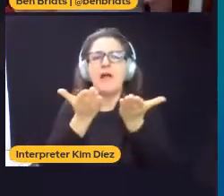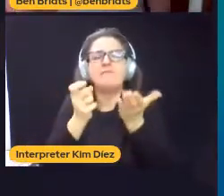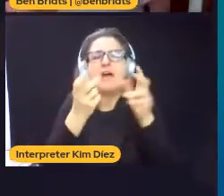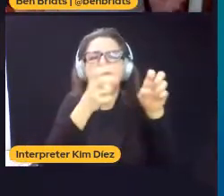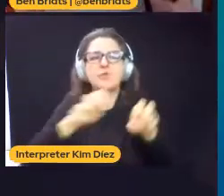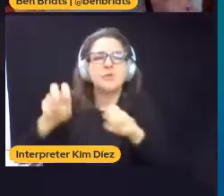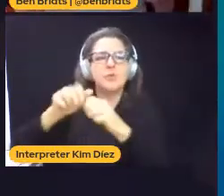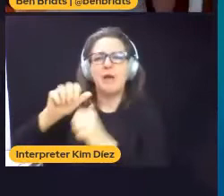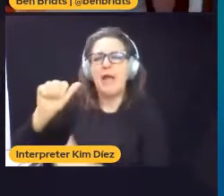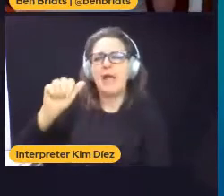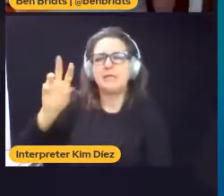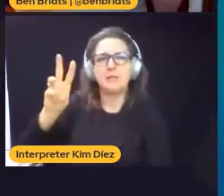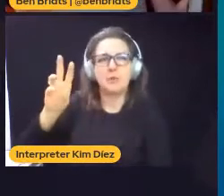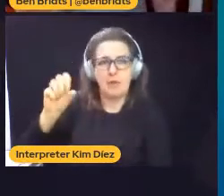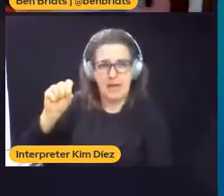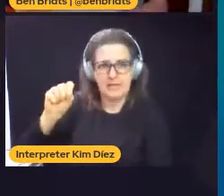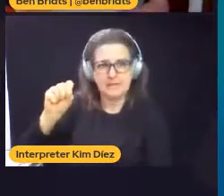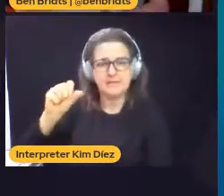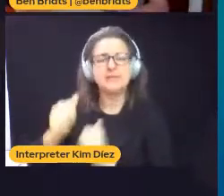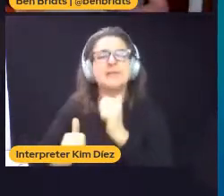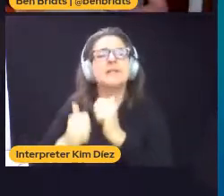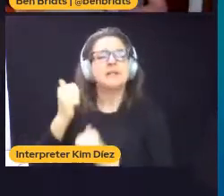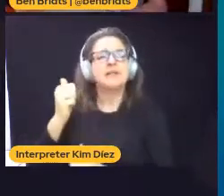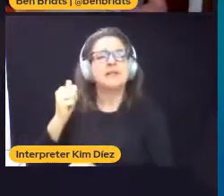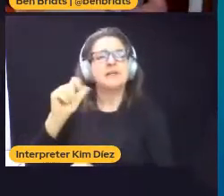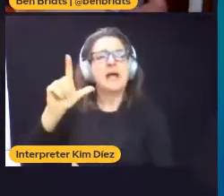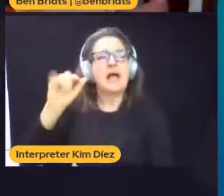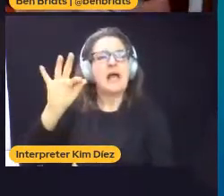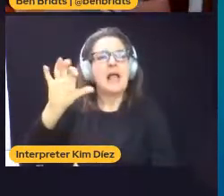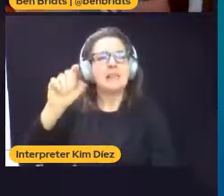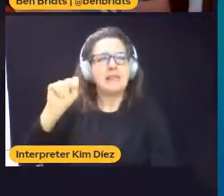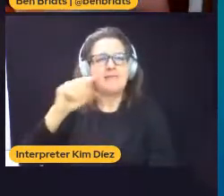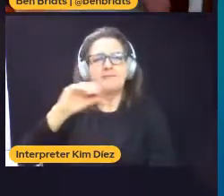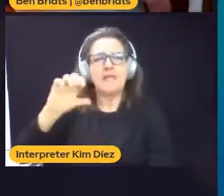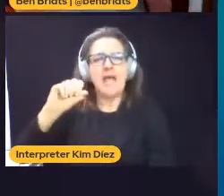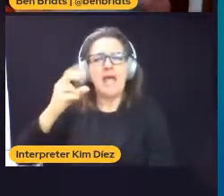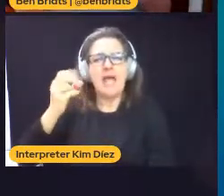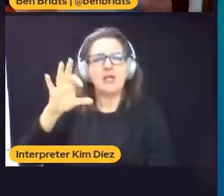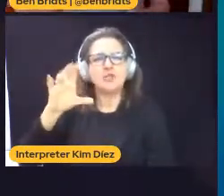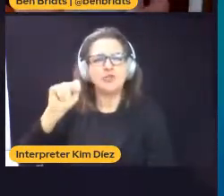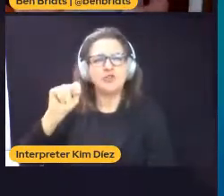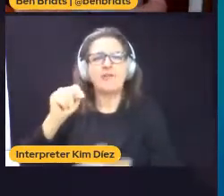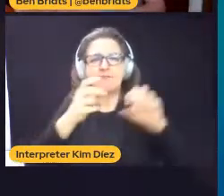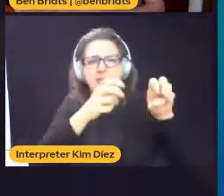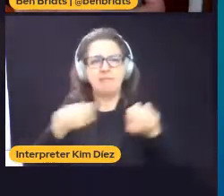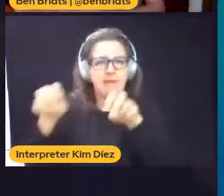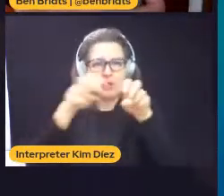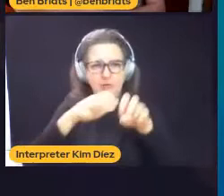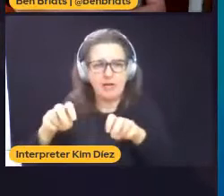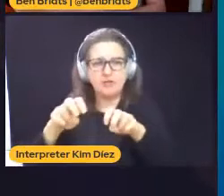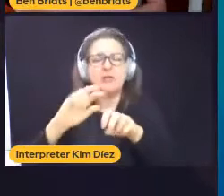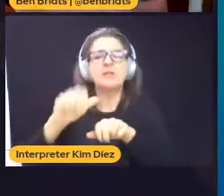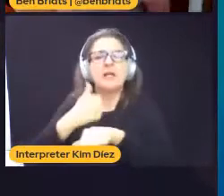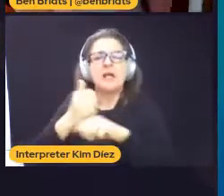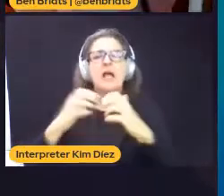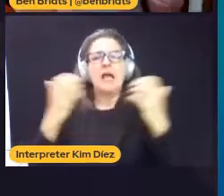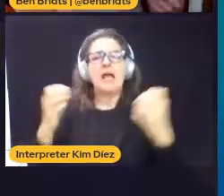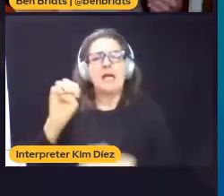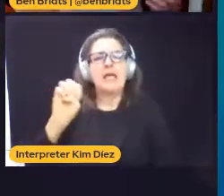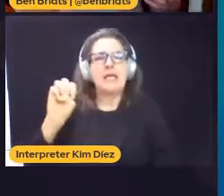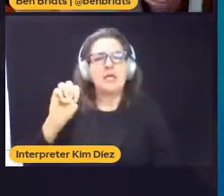going to be mostly a lift and shift migration. So we needed to be setting up a lot of EC2 servers.